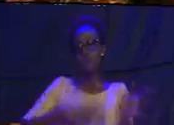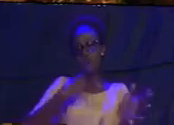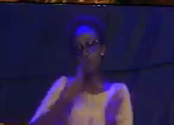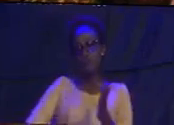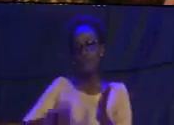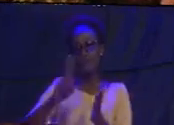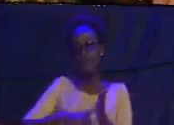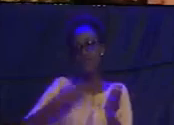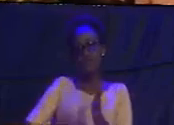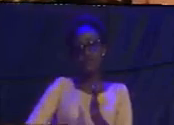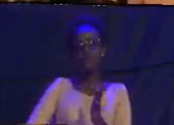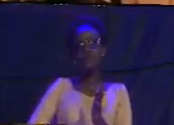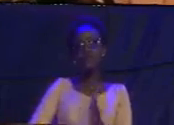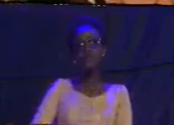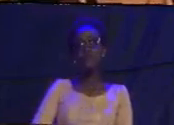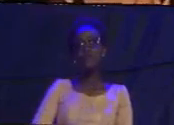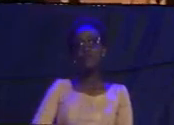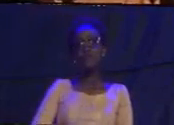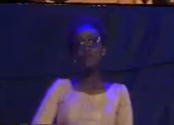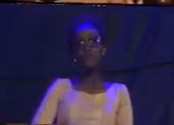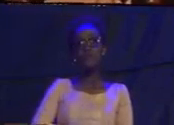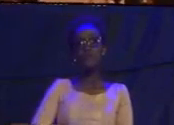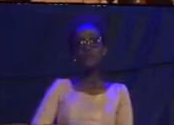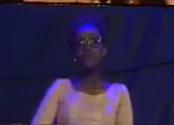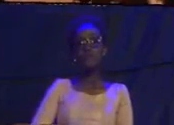brought loss of victory for the people of Israel